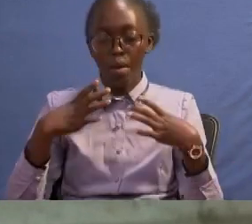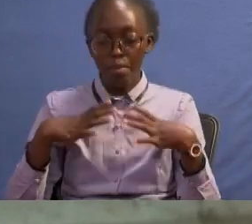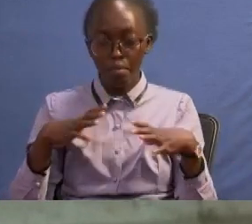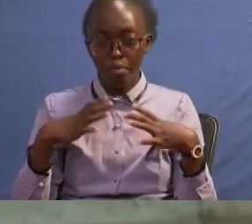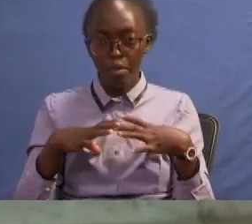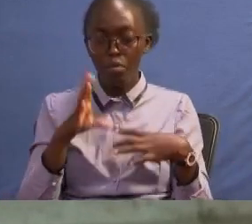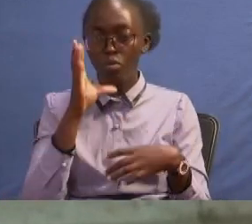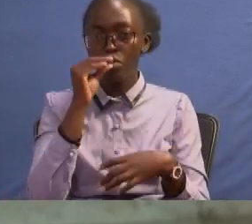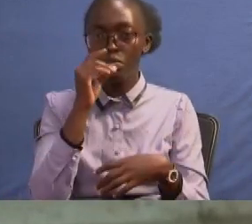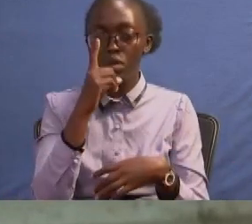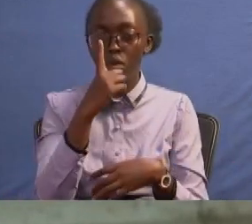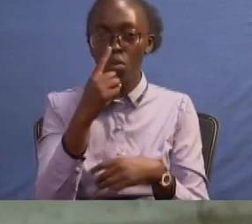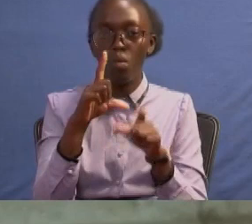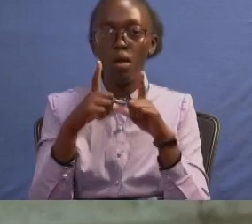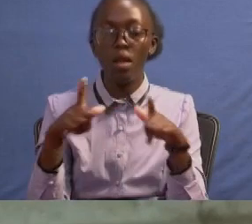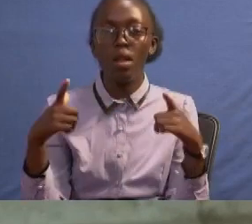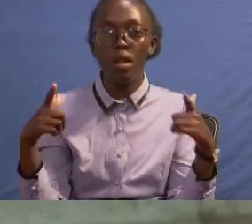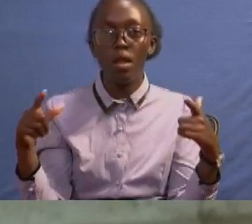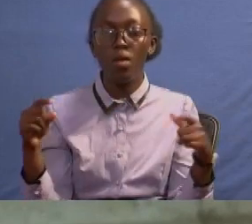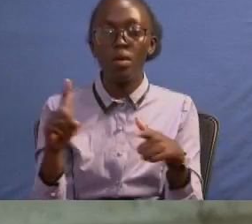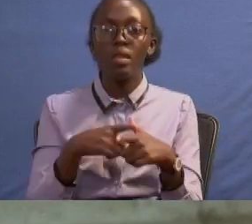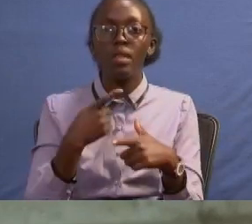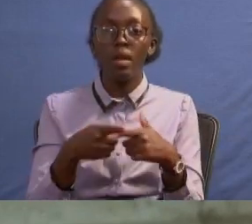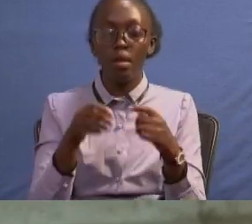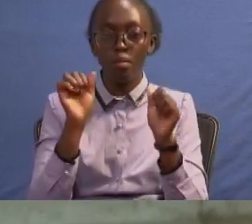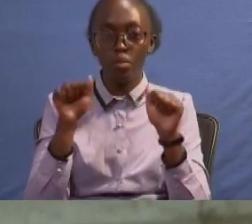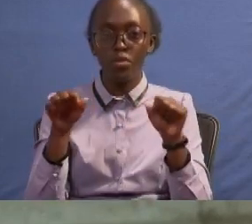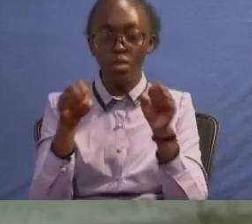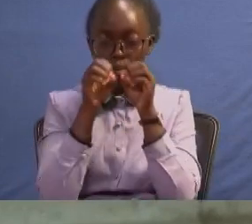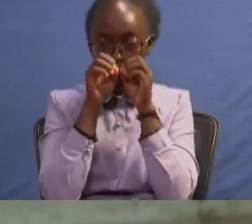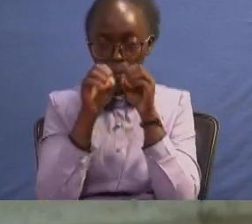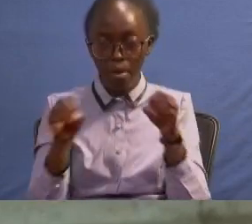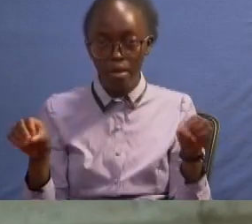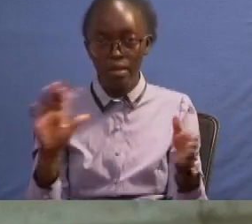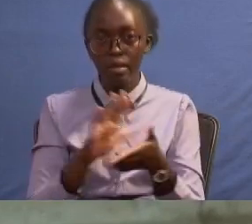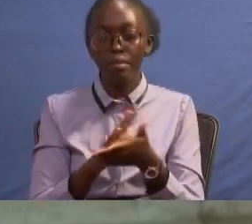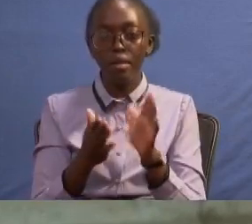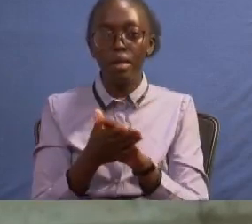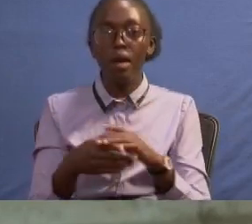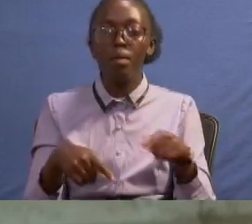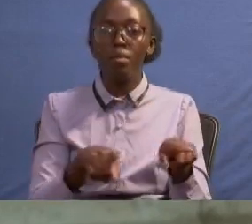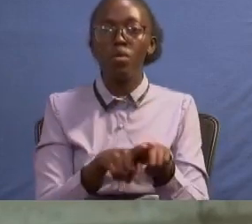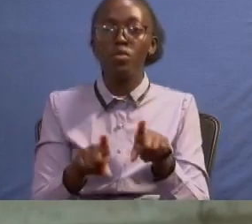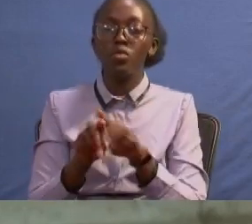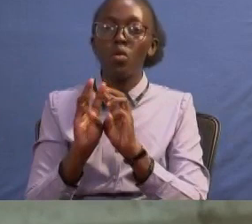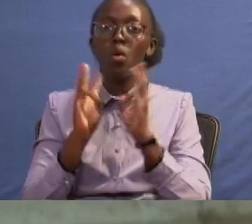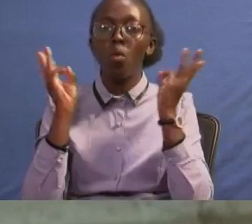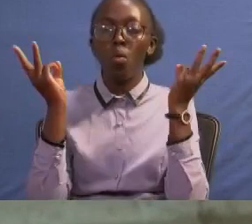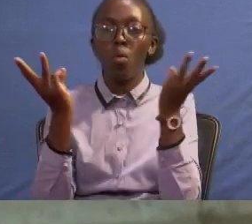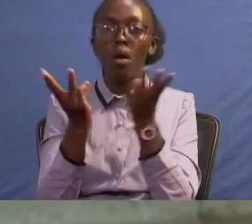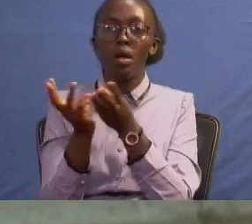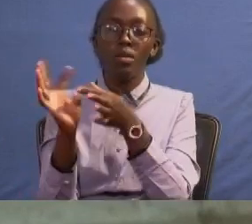that a blessing can come upon us and the whole world can be united and we can